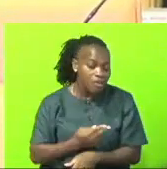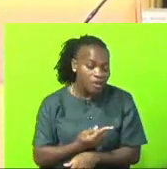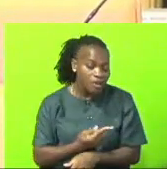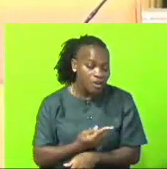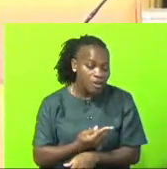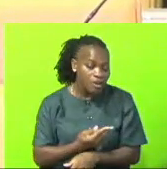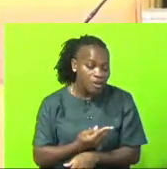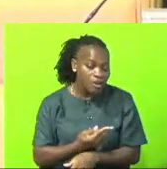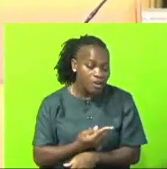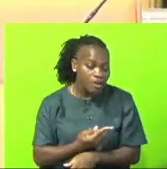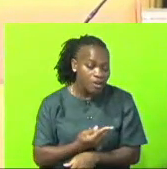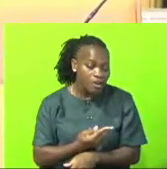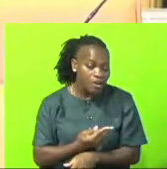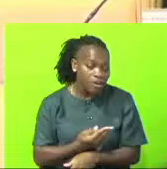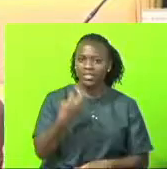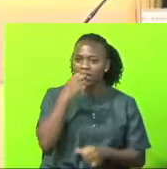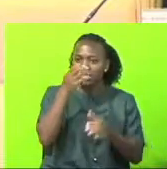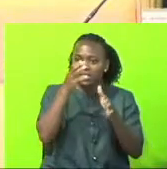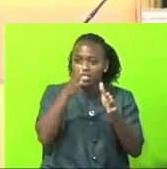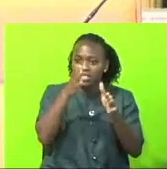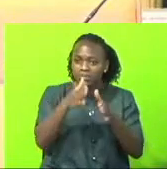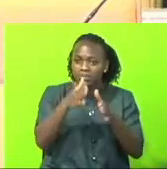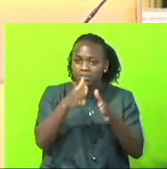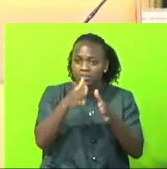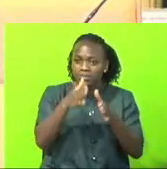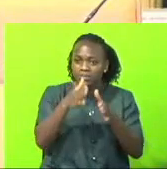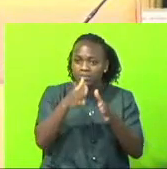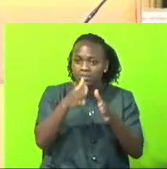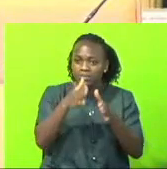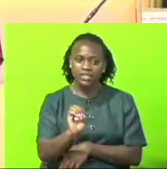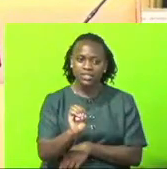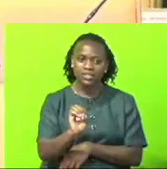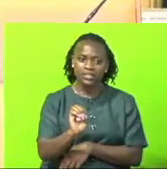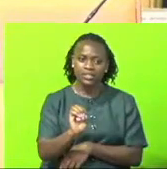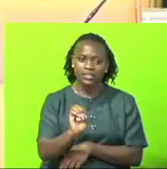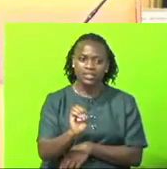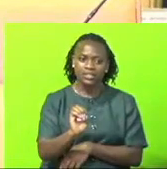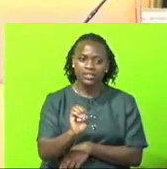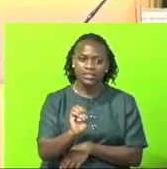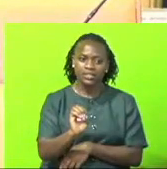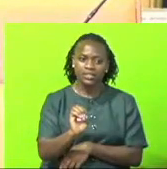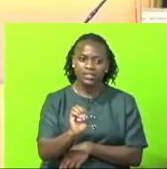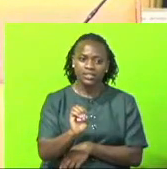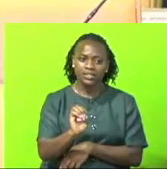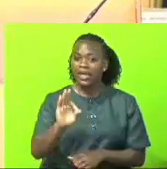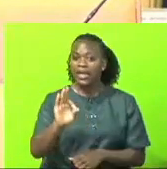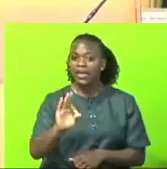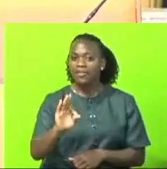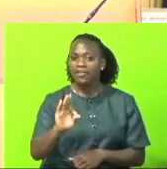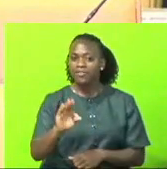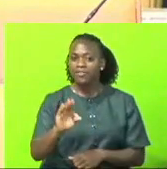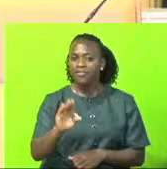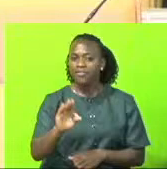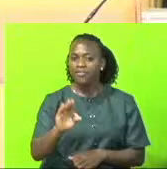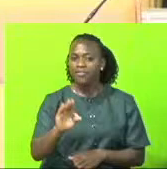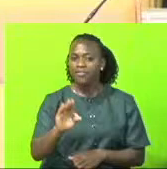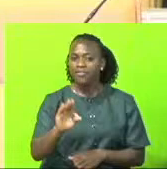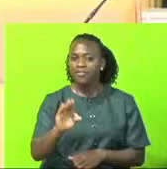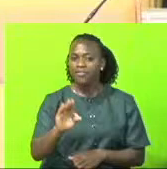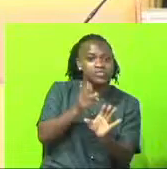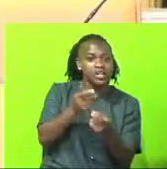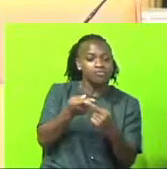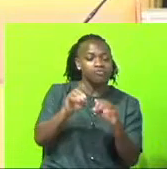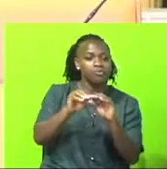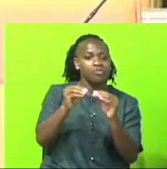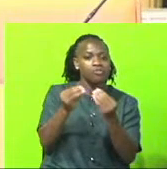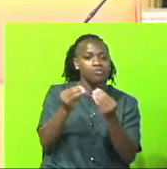Speaker, if we go to E, I haven't abandoned E. F, if he resigns from office as a